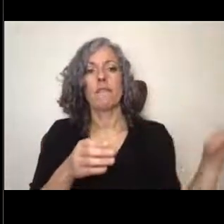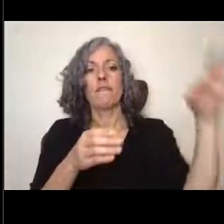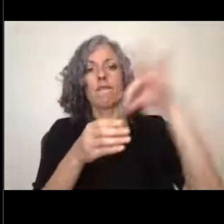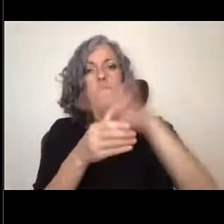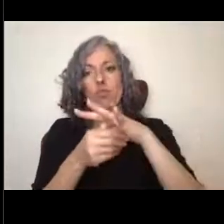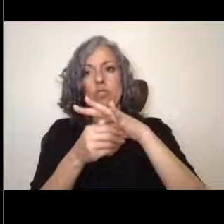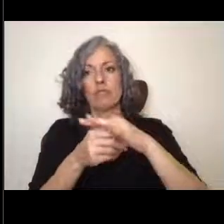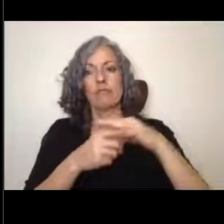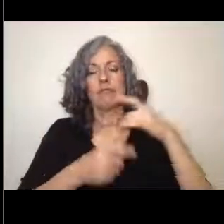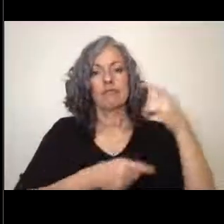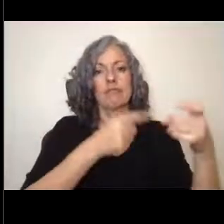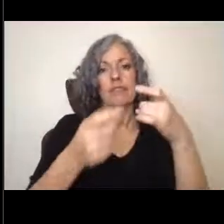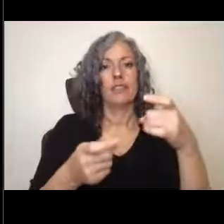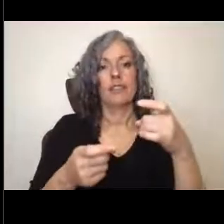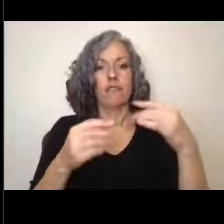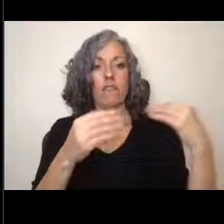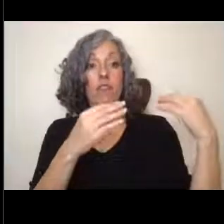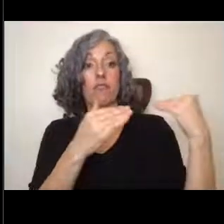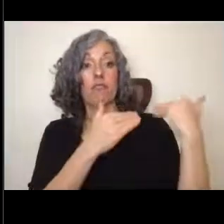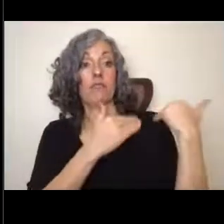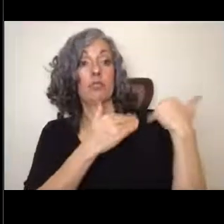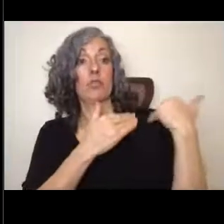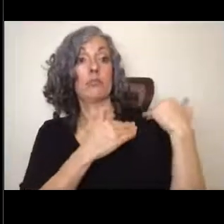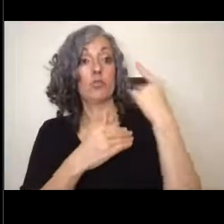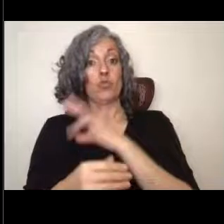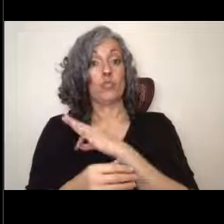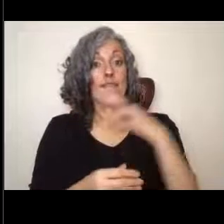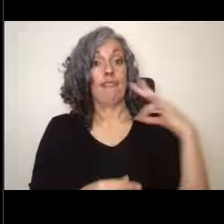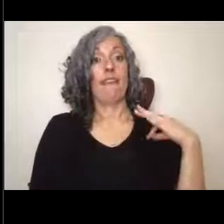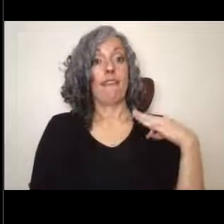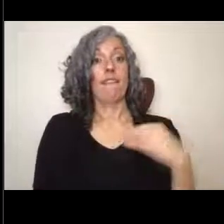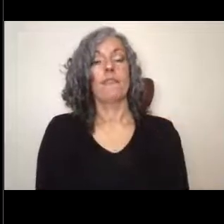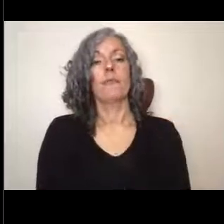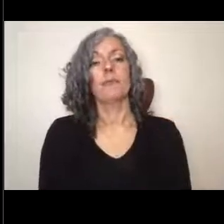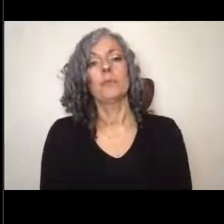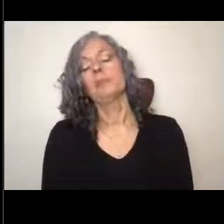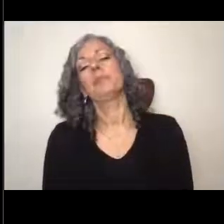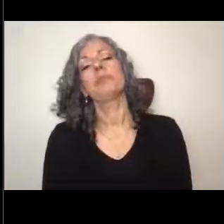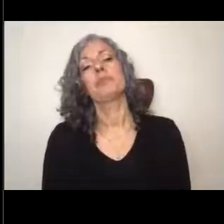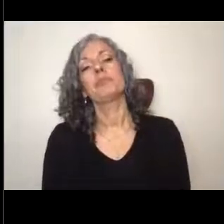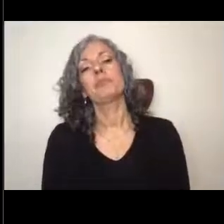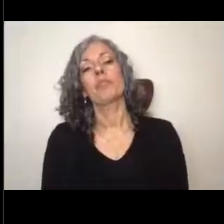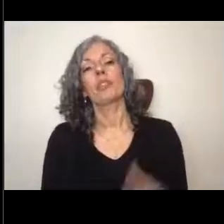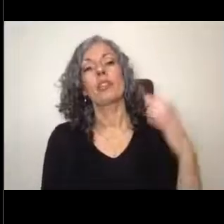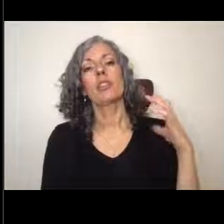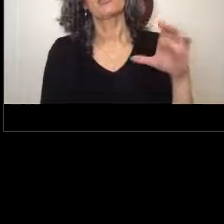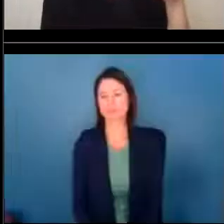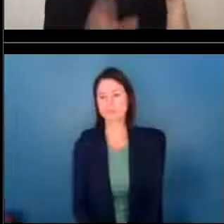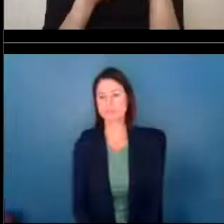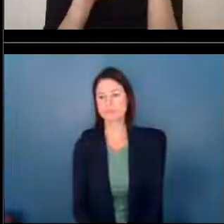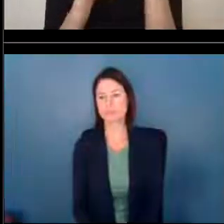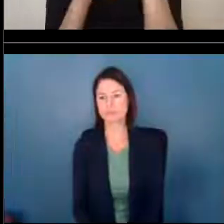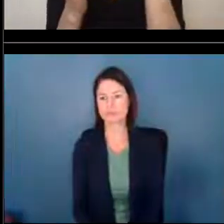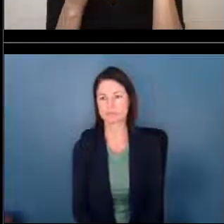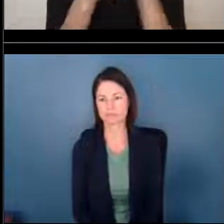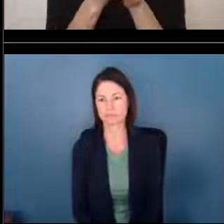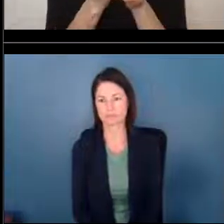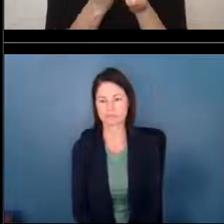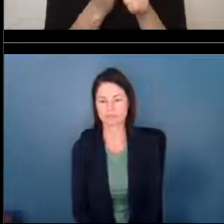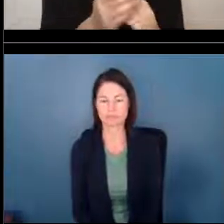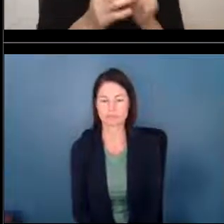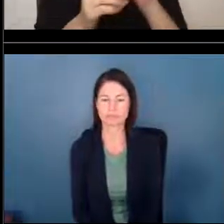staff to transmit comments on the draft addendum. The Commission's comment letter was transmitted to Caltrans last month